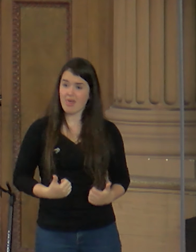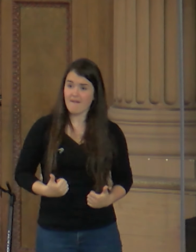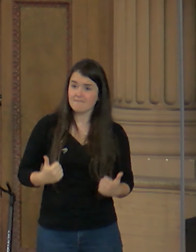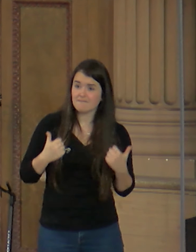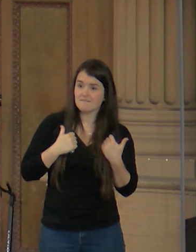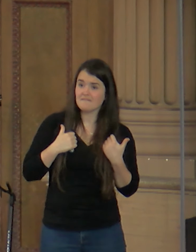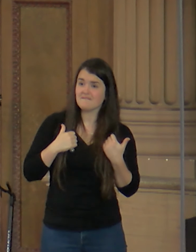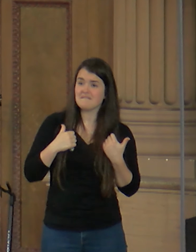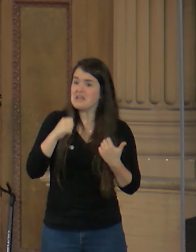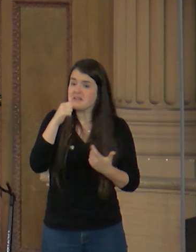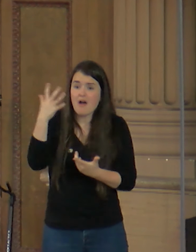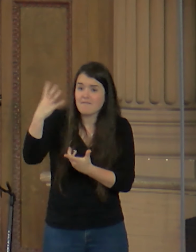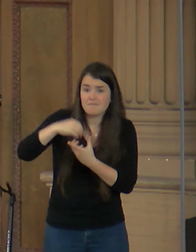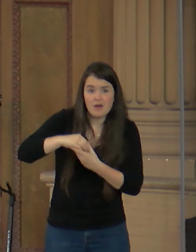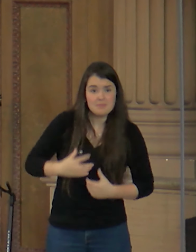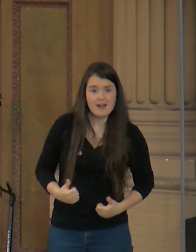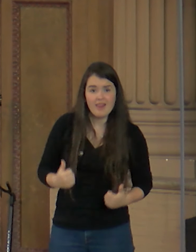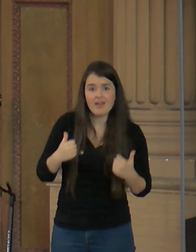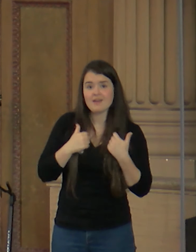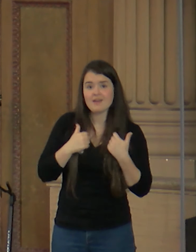disinterested, could that just be wrong?